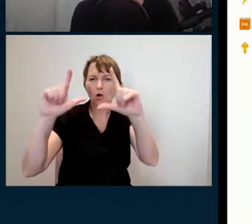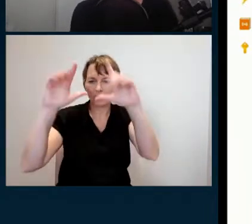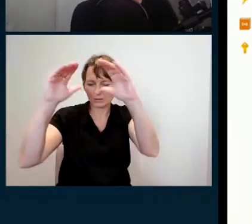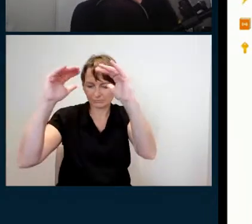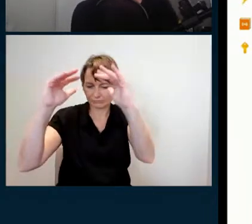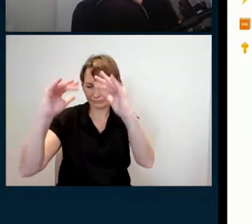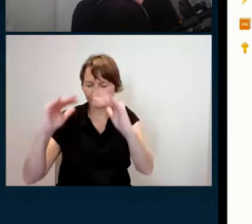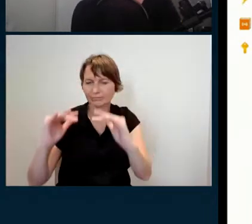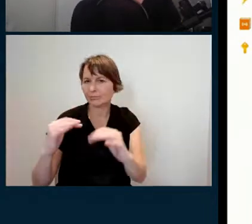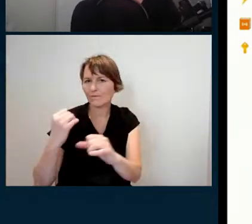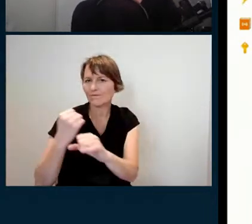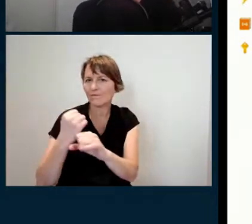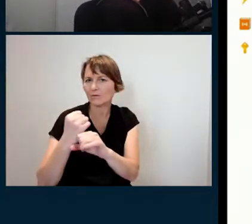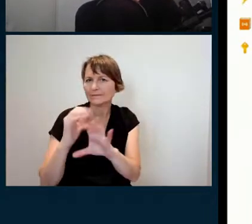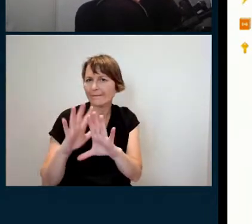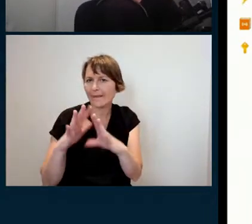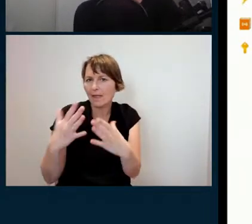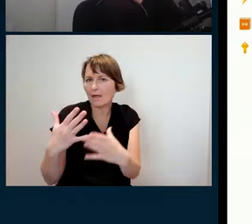is actually doing.